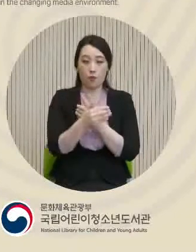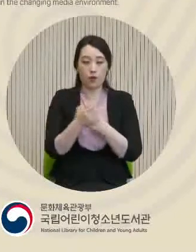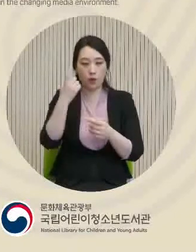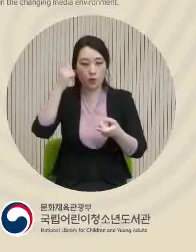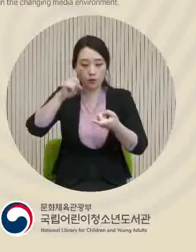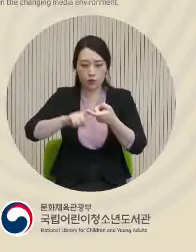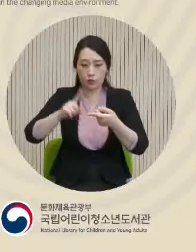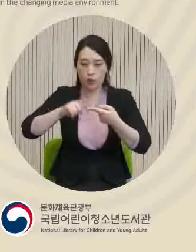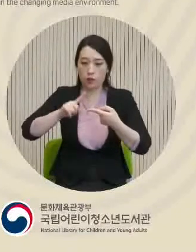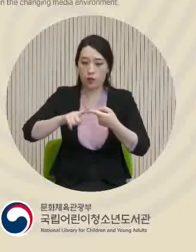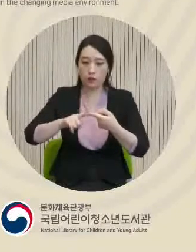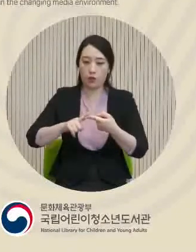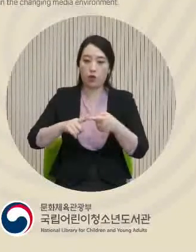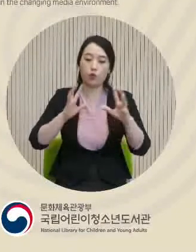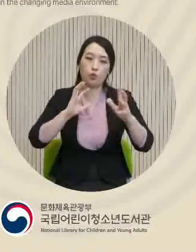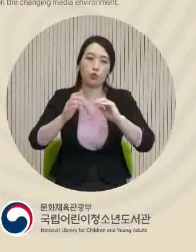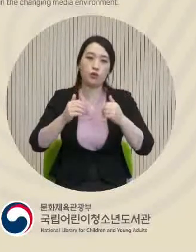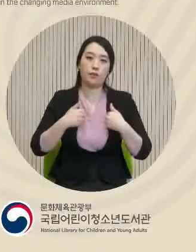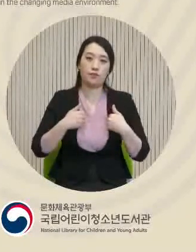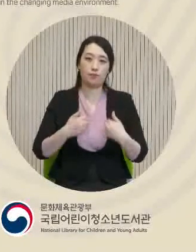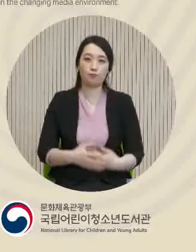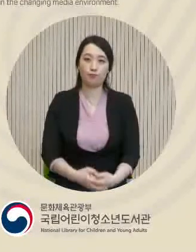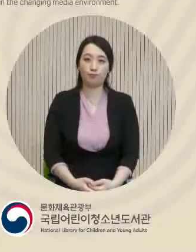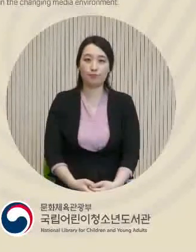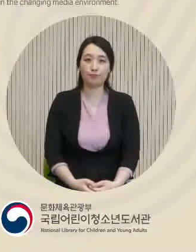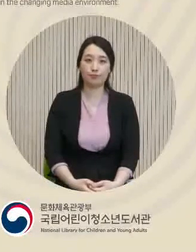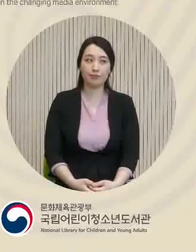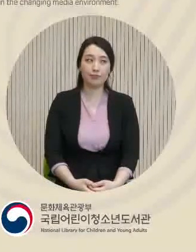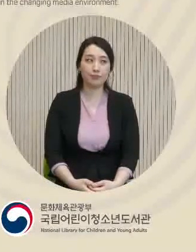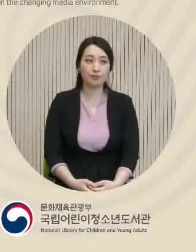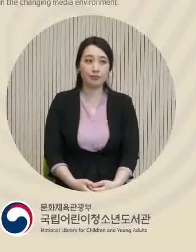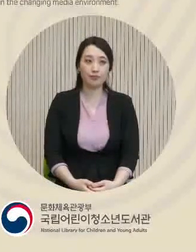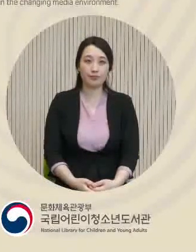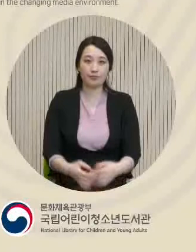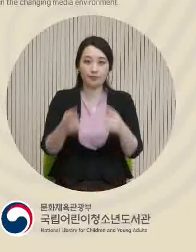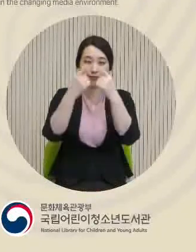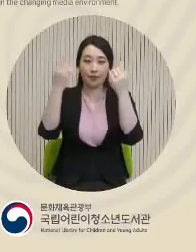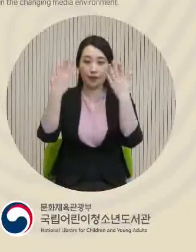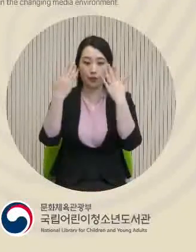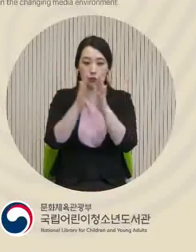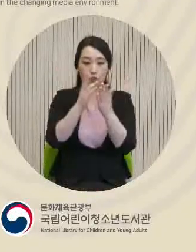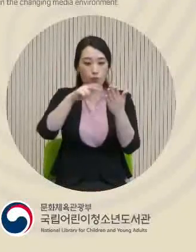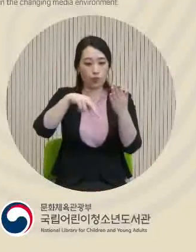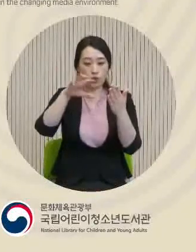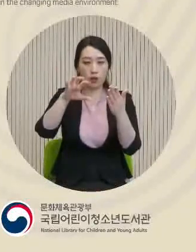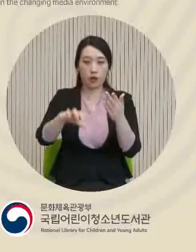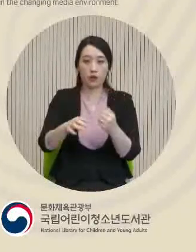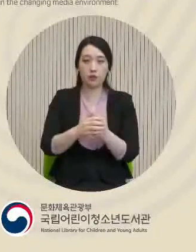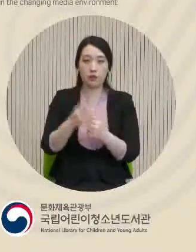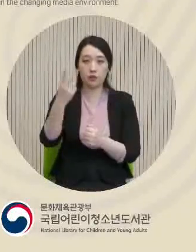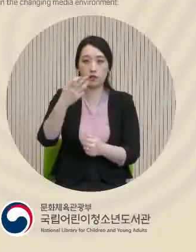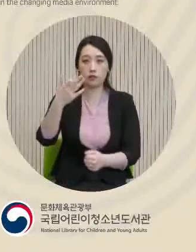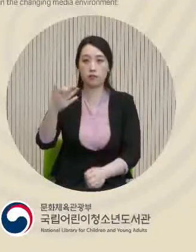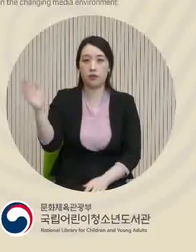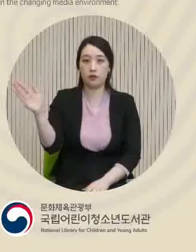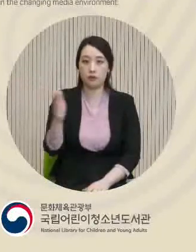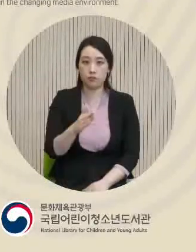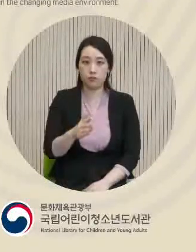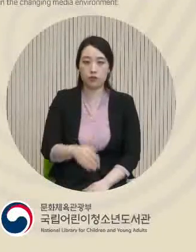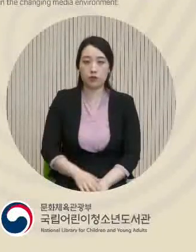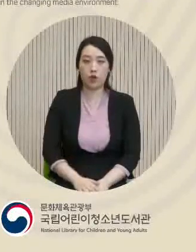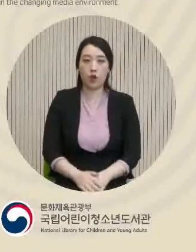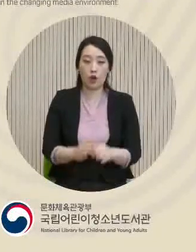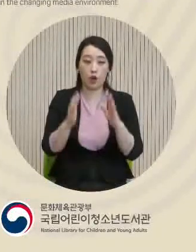we have to have the discussion from the digital inclusion perspective. And also, from the 2018, we have